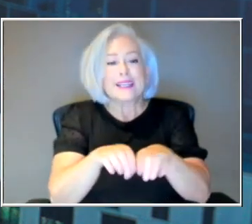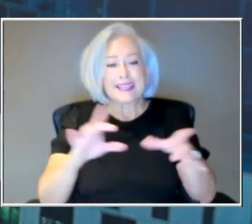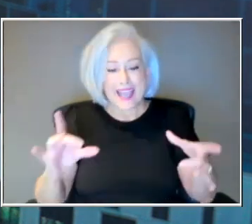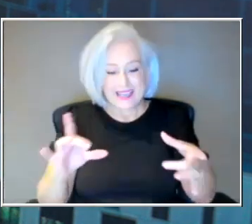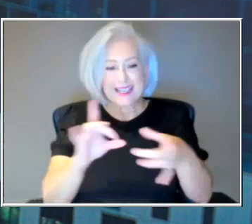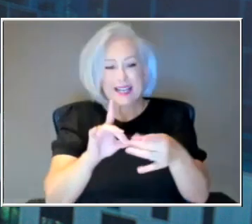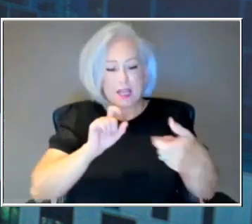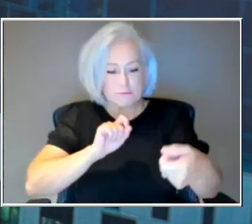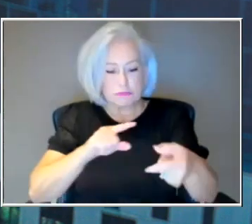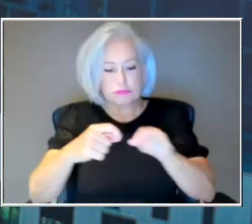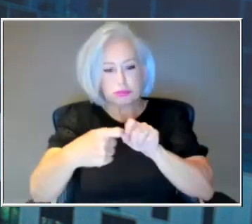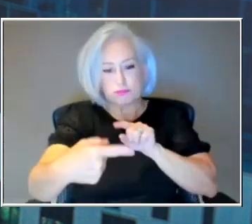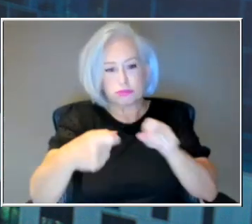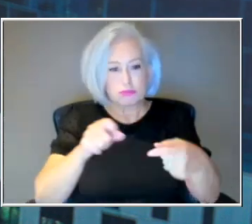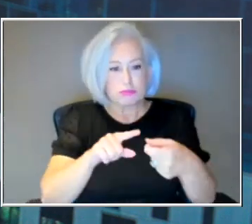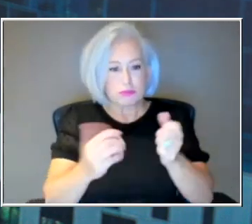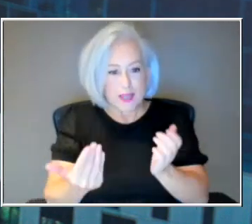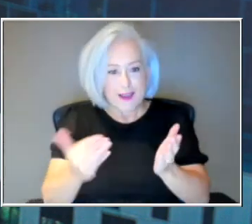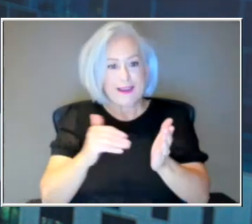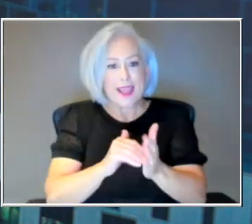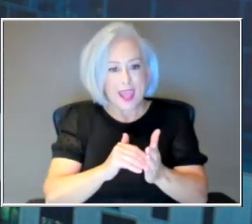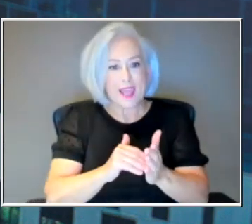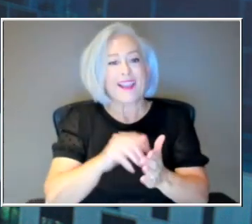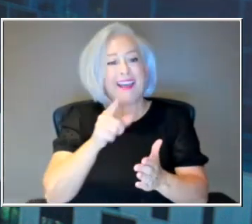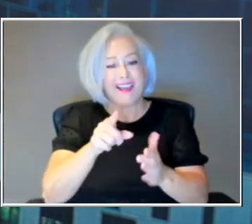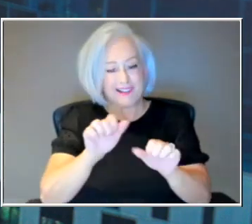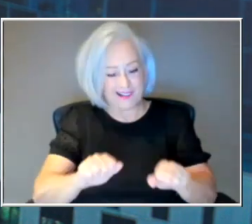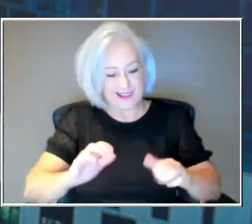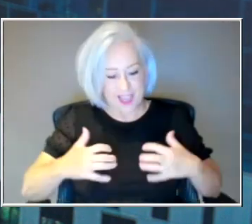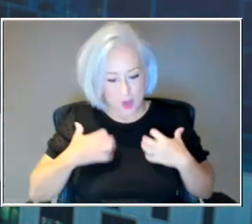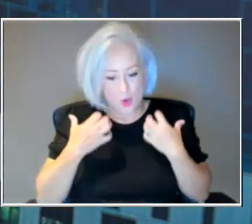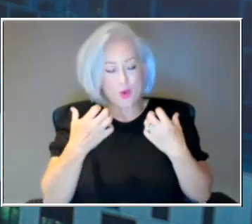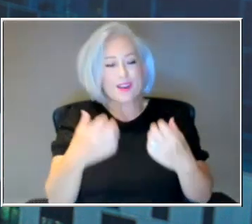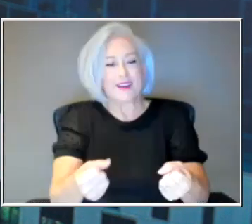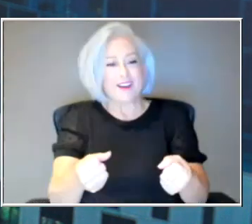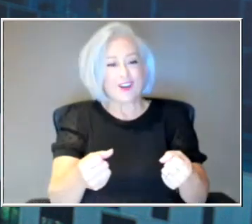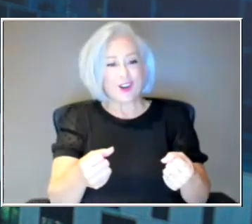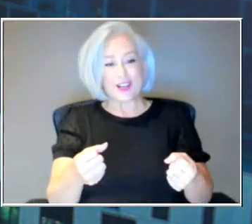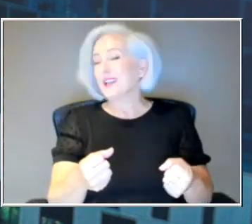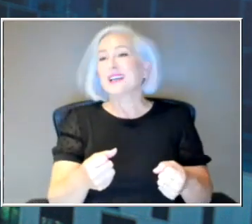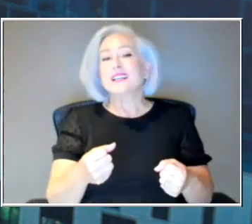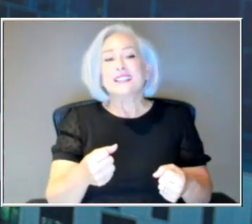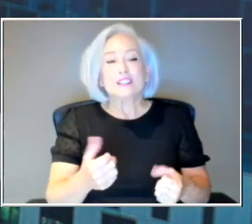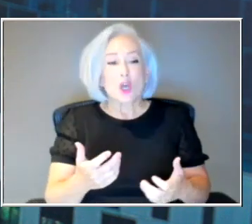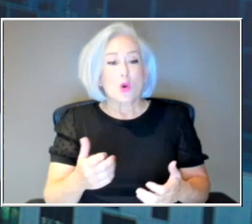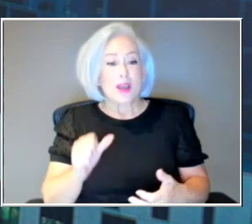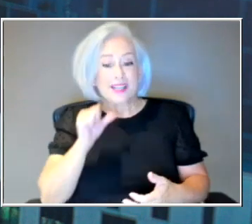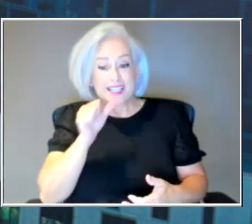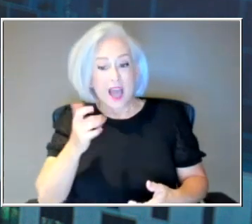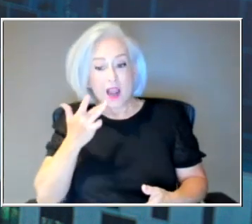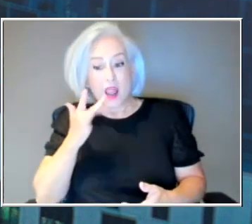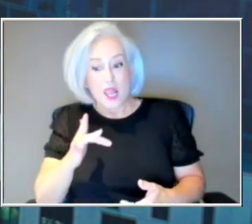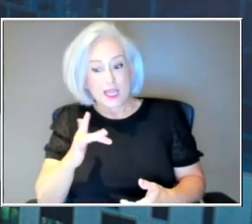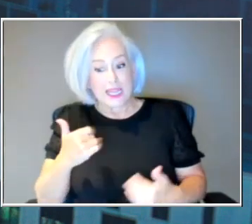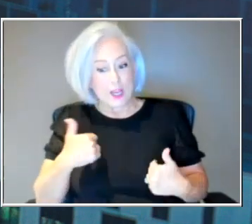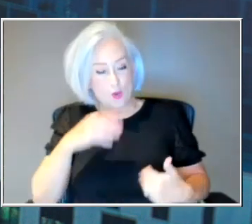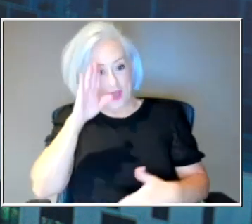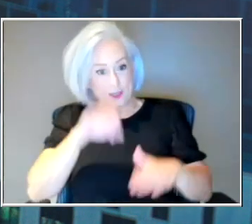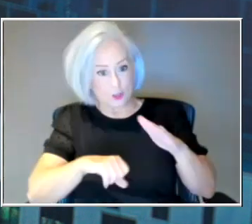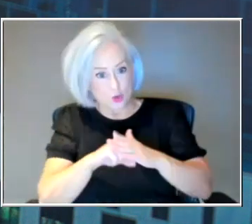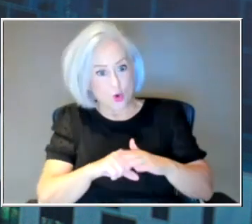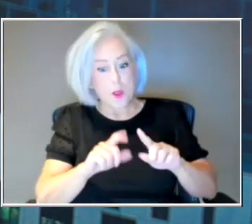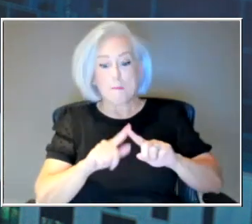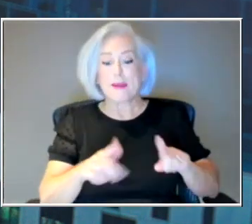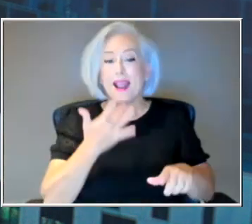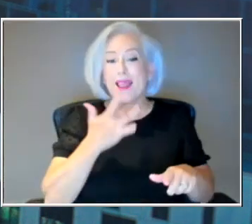recover. And fortunately, I would say, not fortunate that you had a stroke, but fortunate you were young and you have more plasticity and you